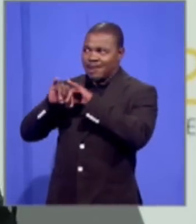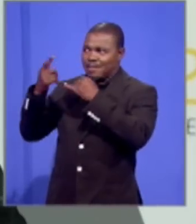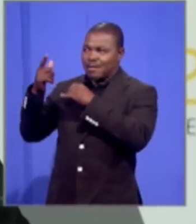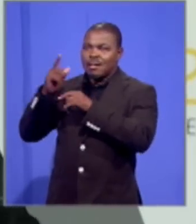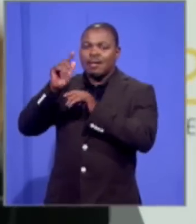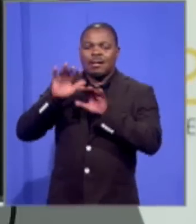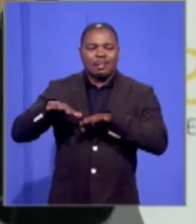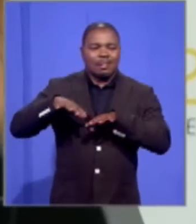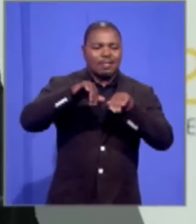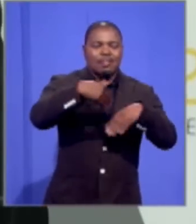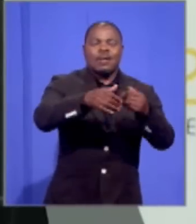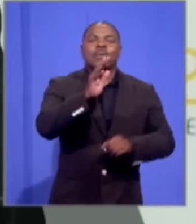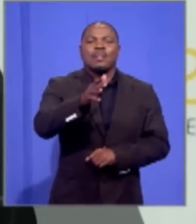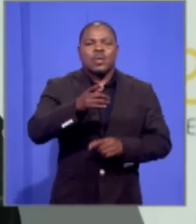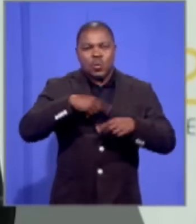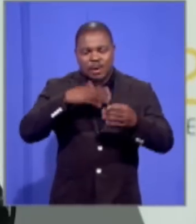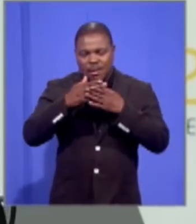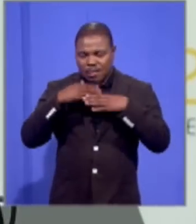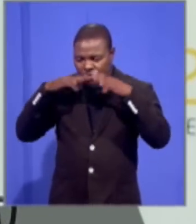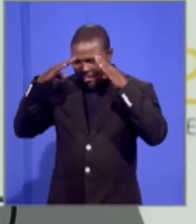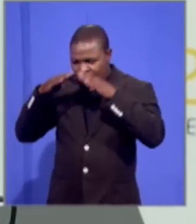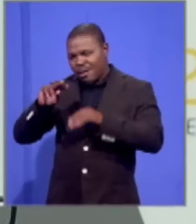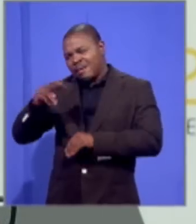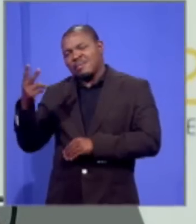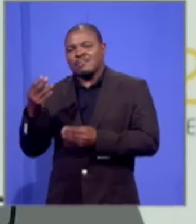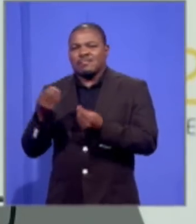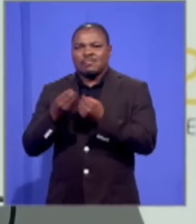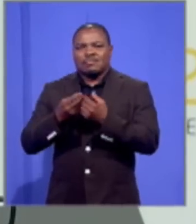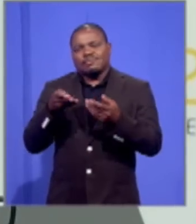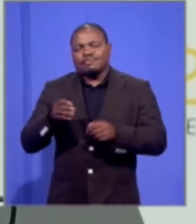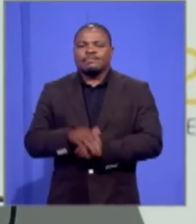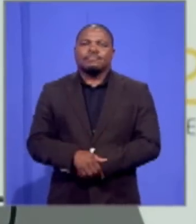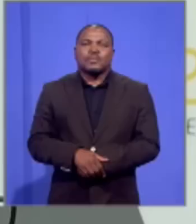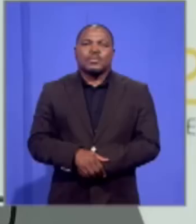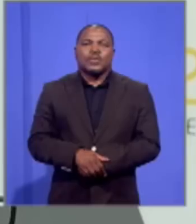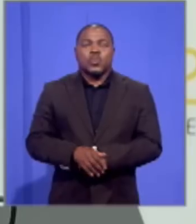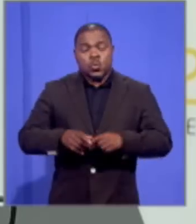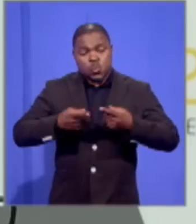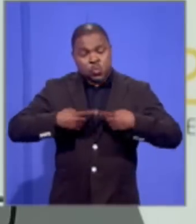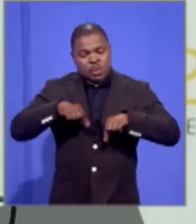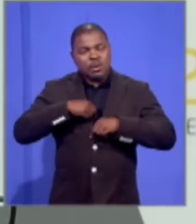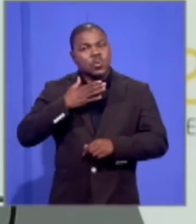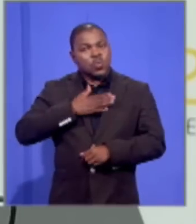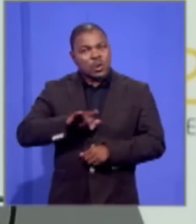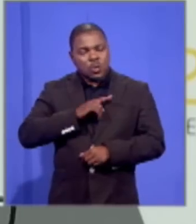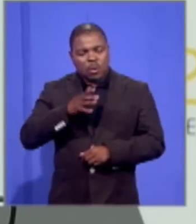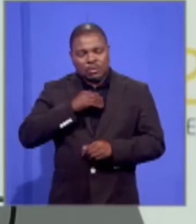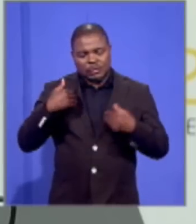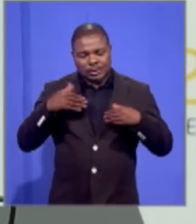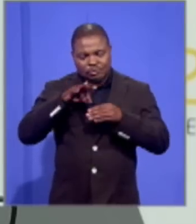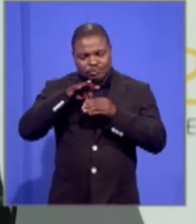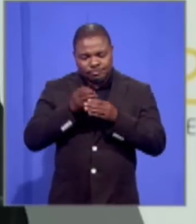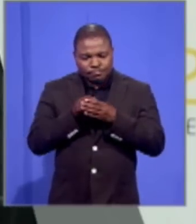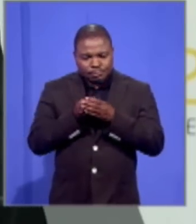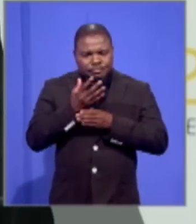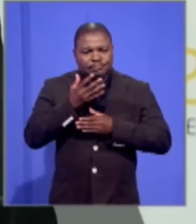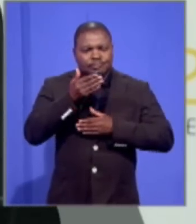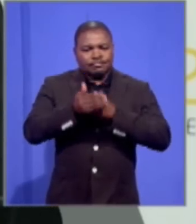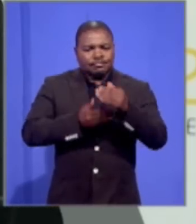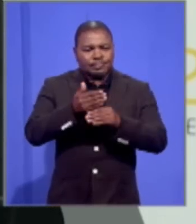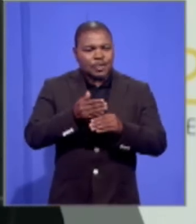over and we can concentrate on any other task on this particular matter. We want to plant a seed and create opportunity for